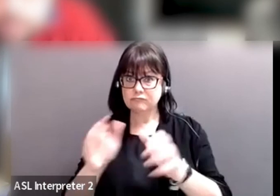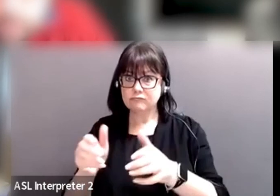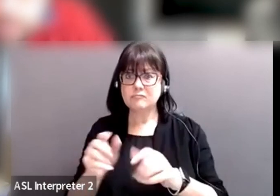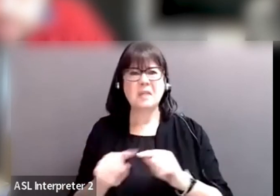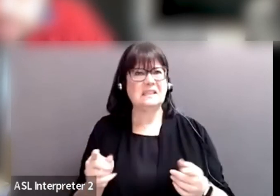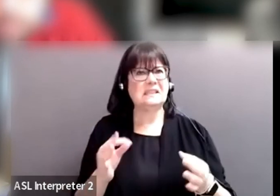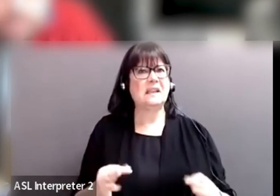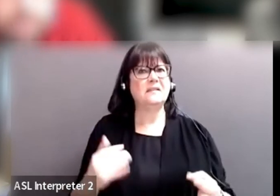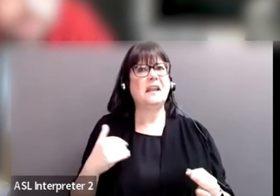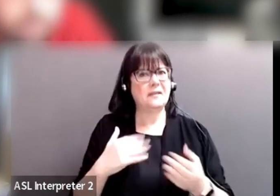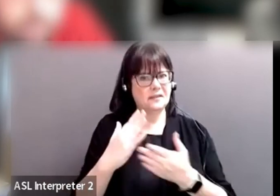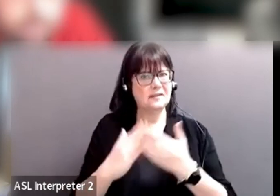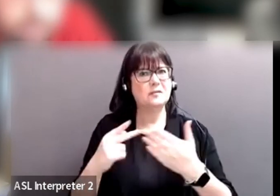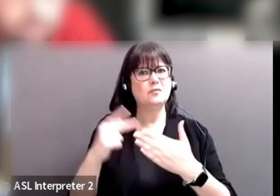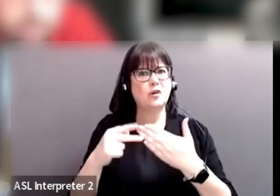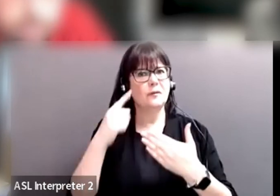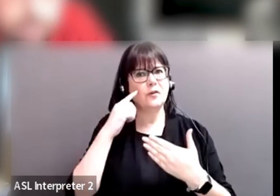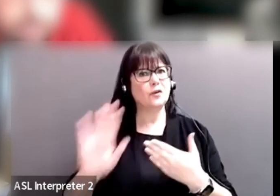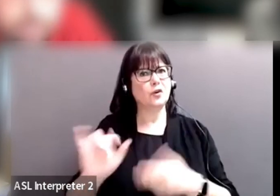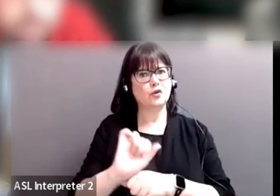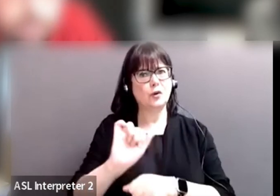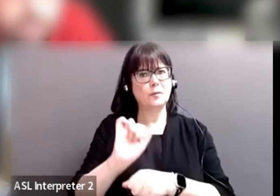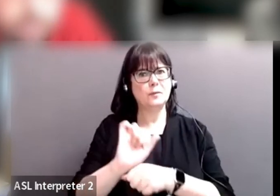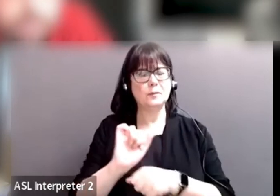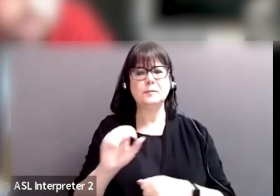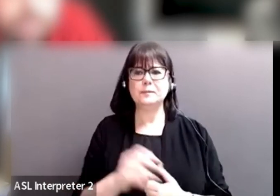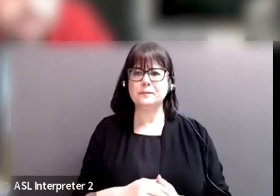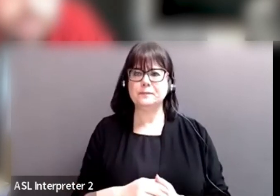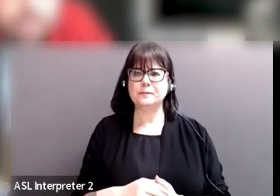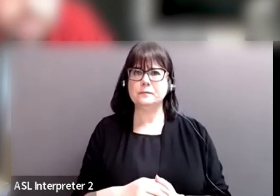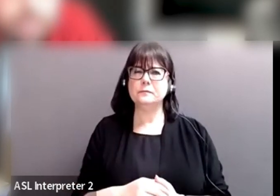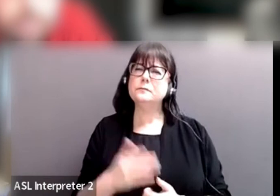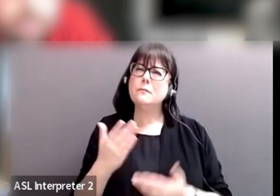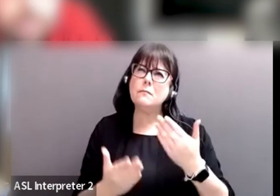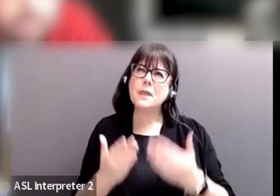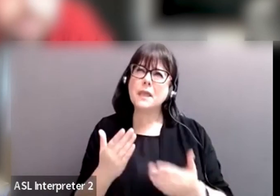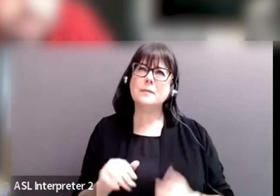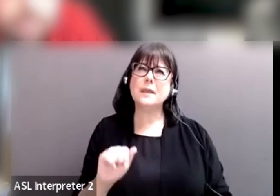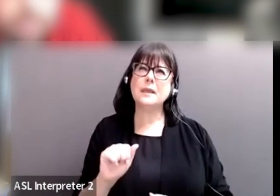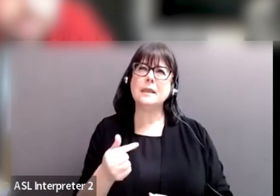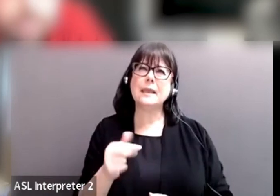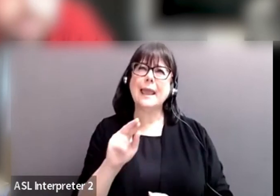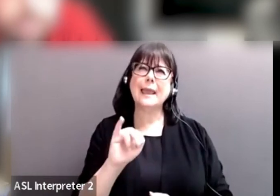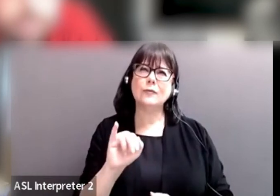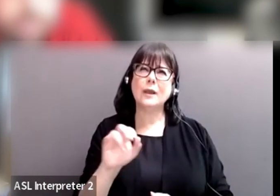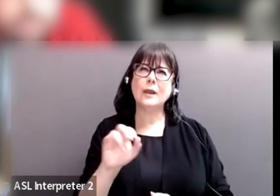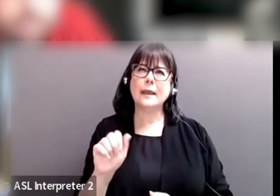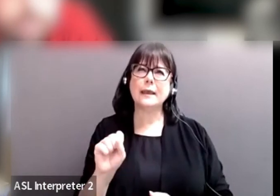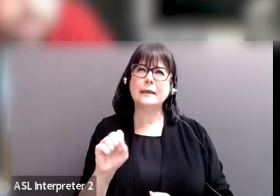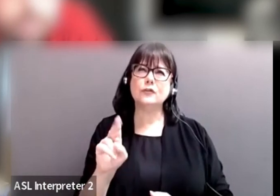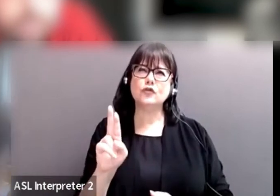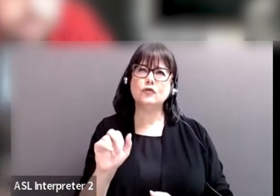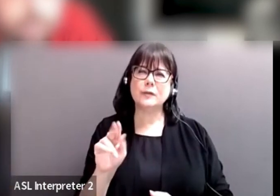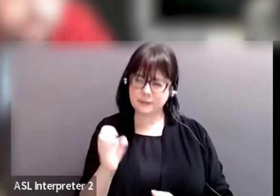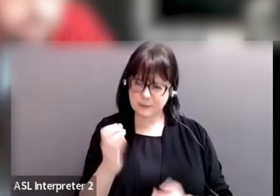programs for what you're working on. Agri-insurance might work. Don't quote me, maybe Katherine can clarify, but